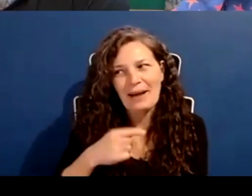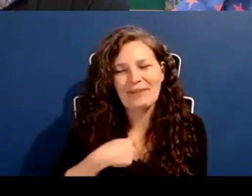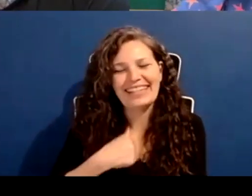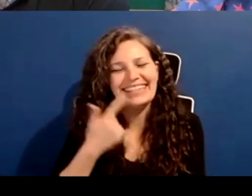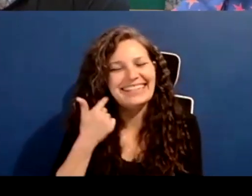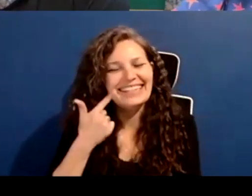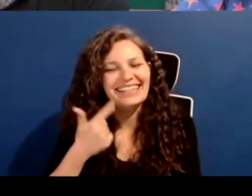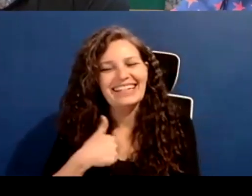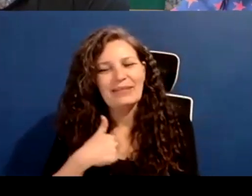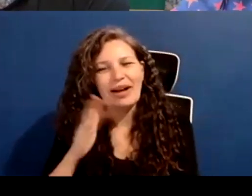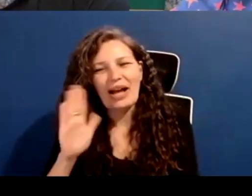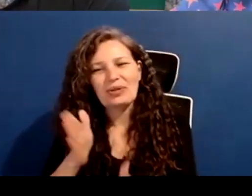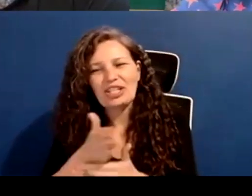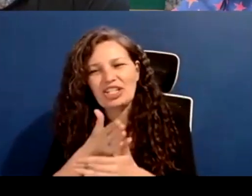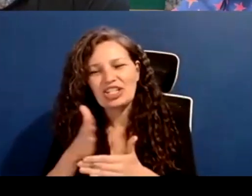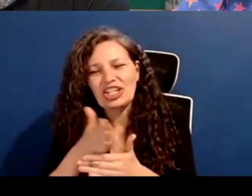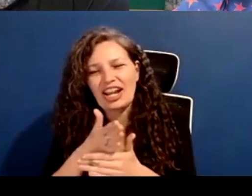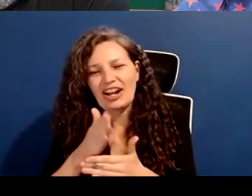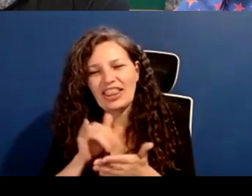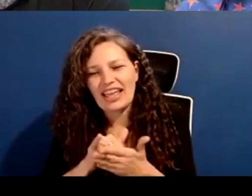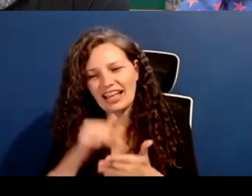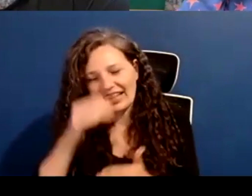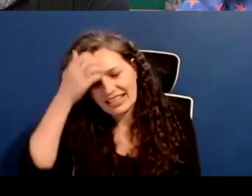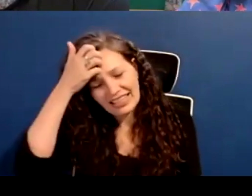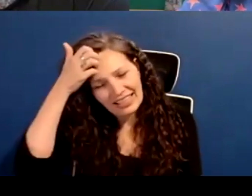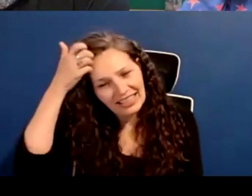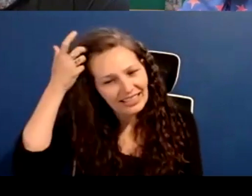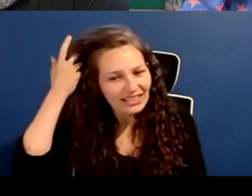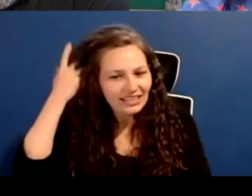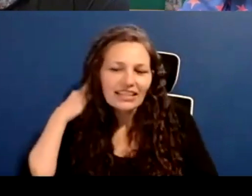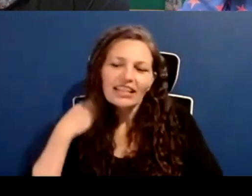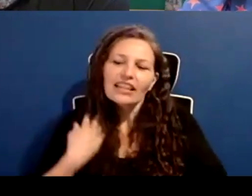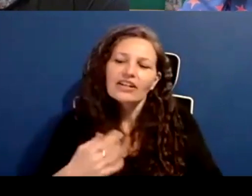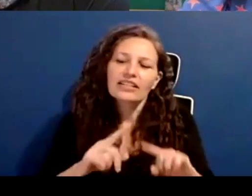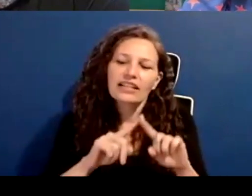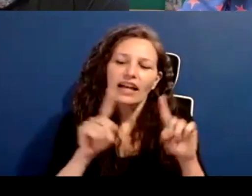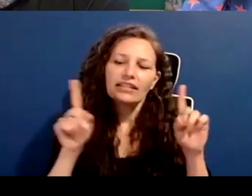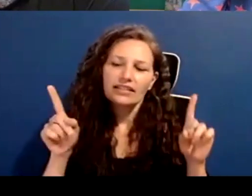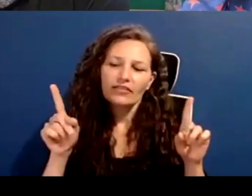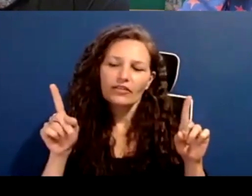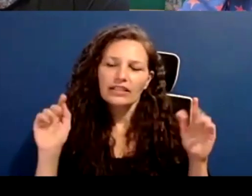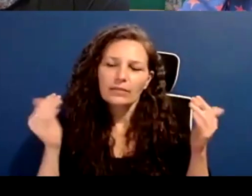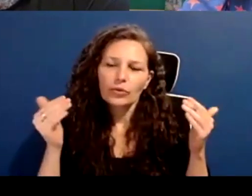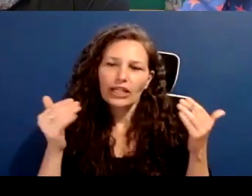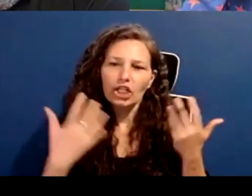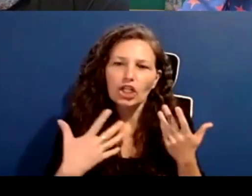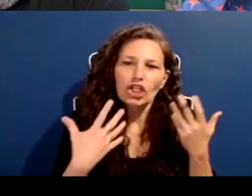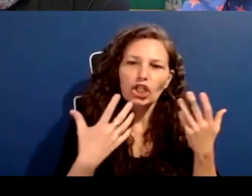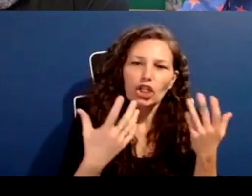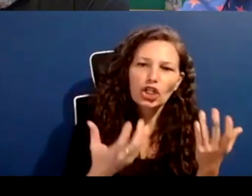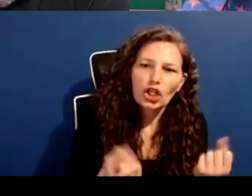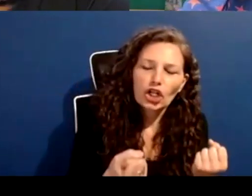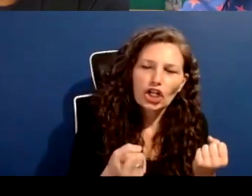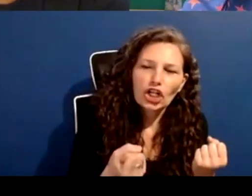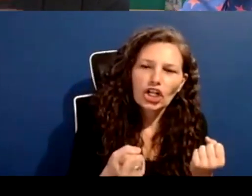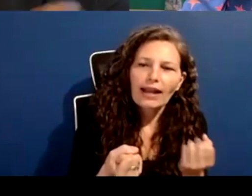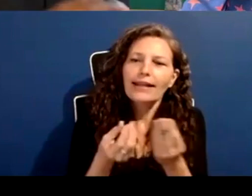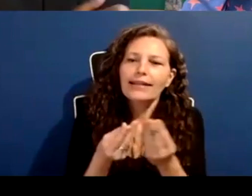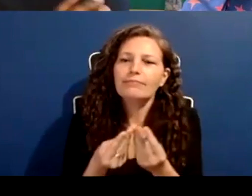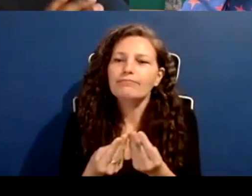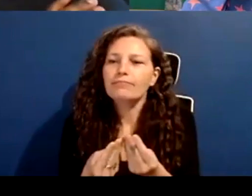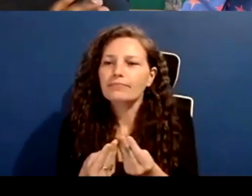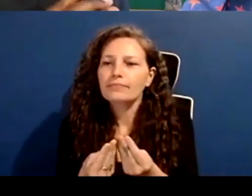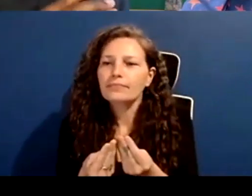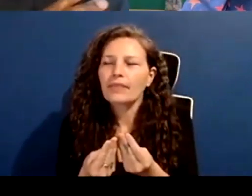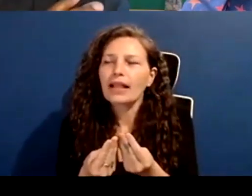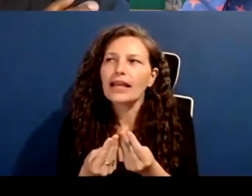will share that I think there's a real difference between curing and healing, and I think that those are too often